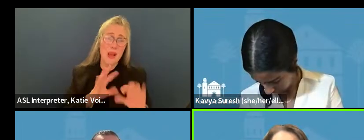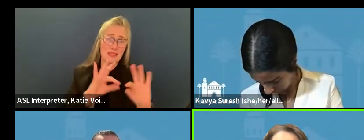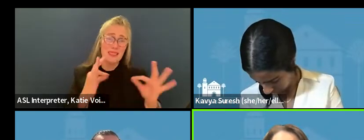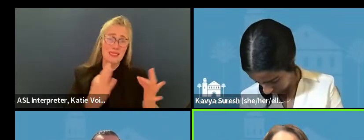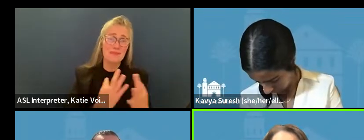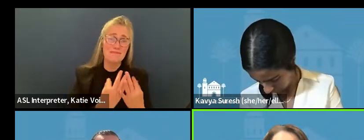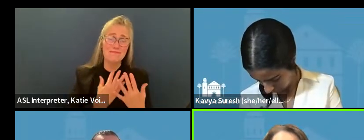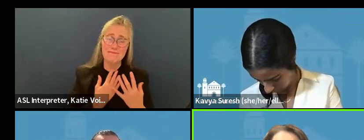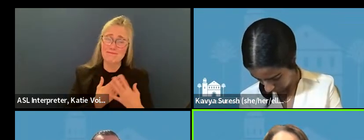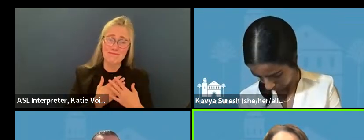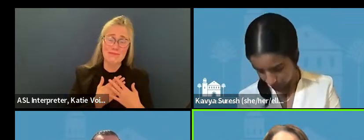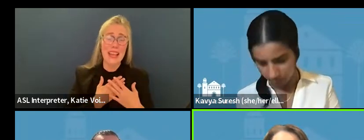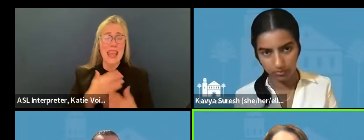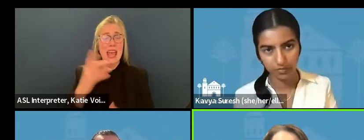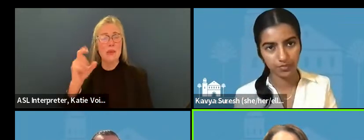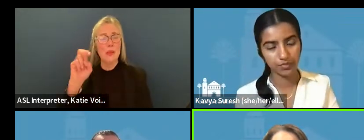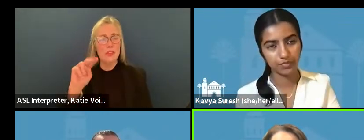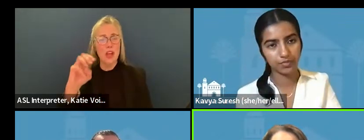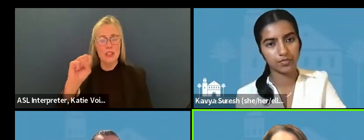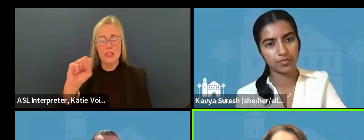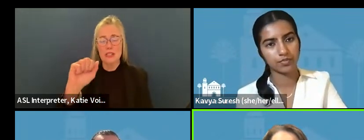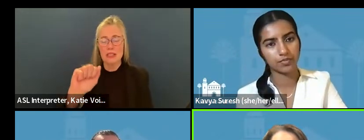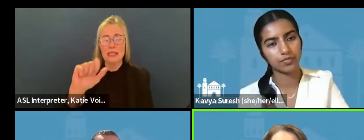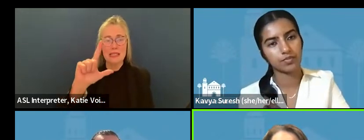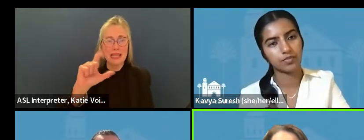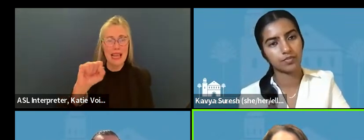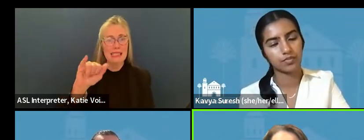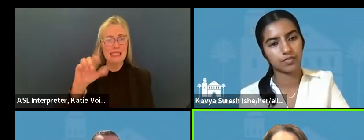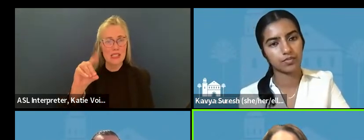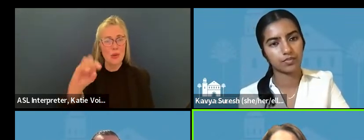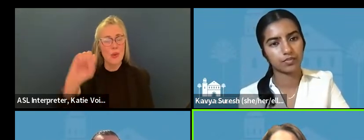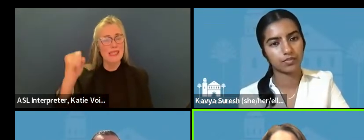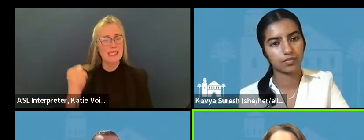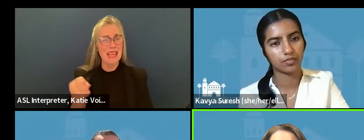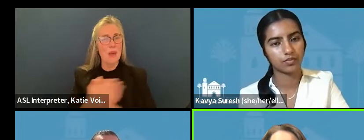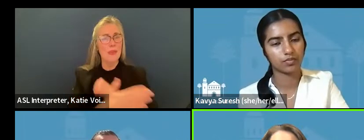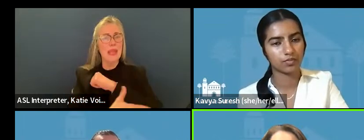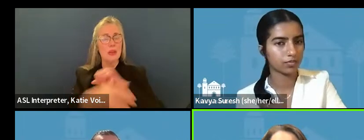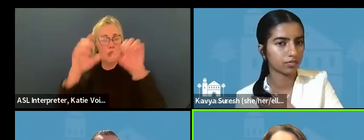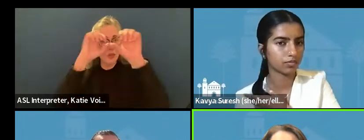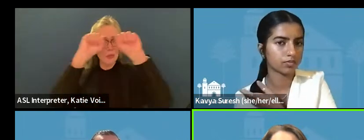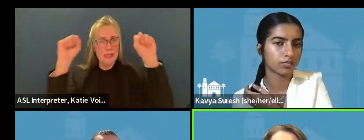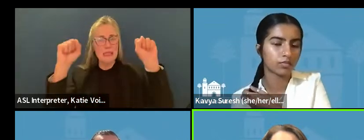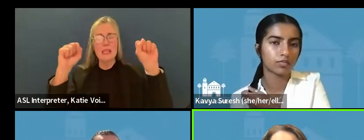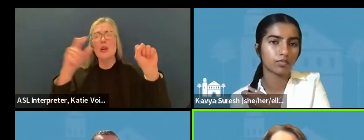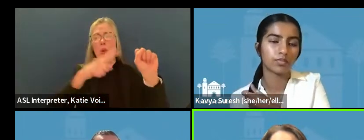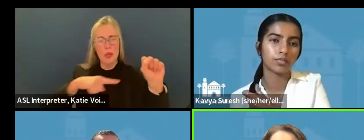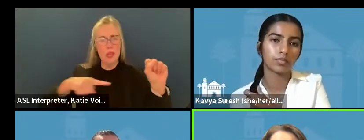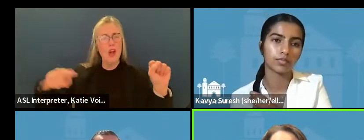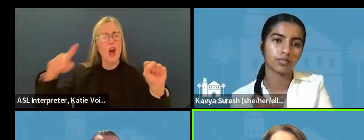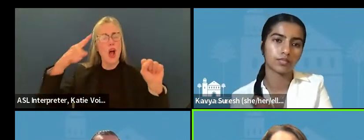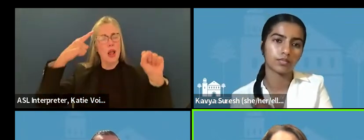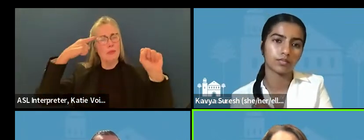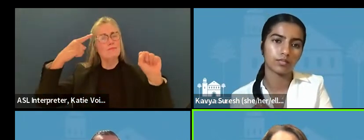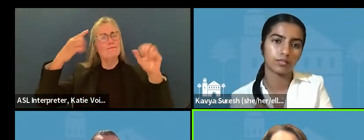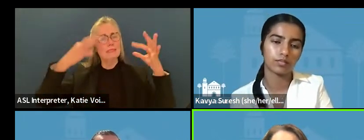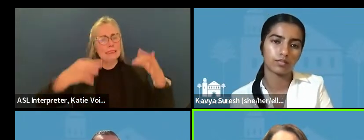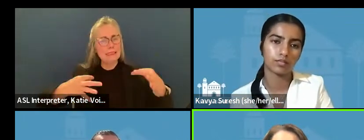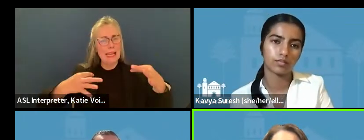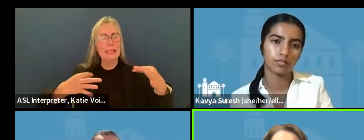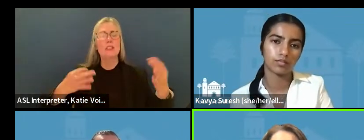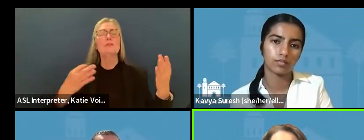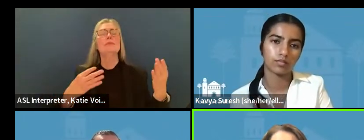with Dr. Salcido from the county and all our South County superintendents, we all went ahead and made those decisions to close schools